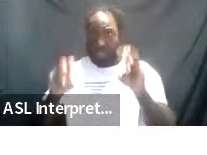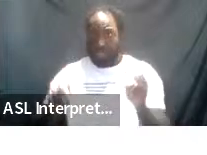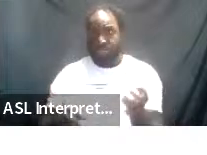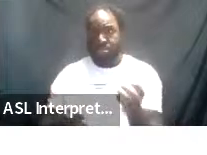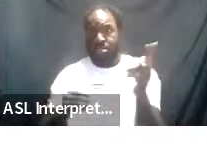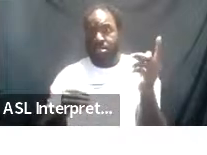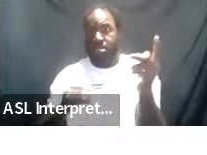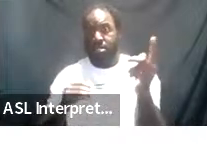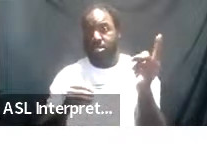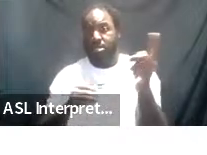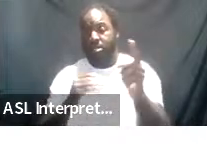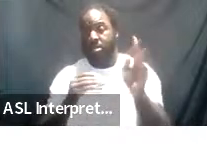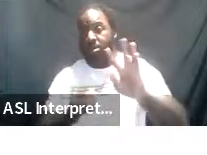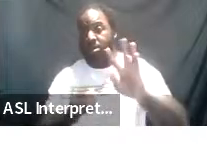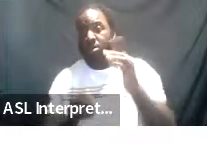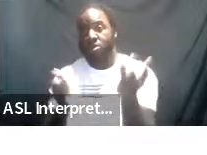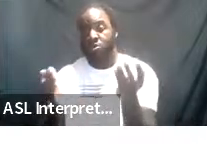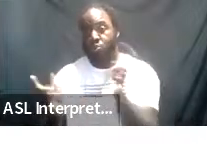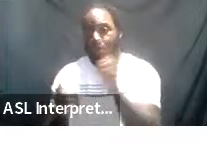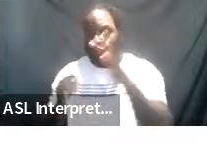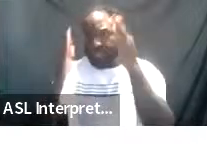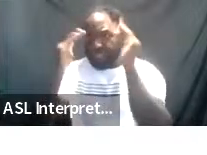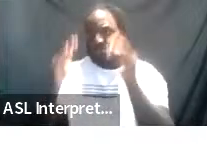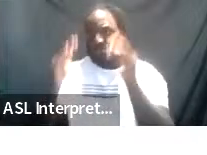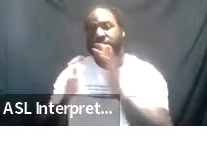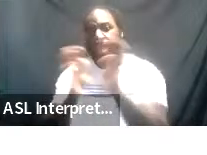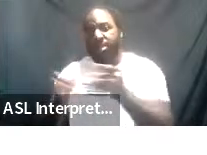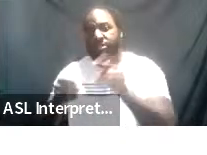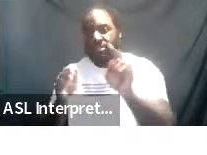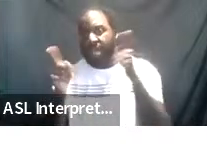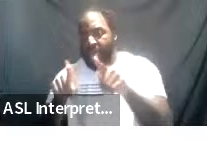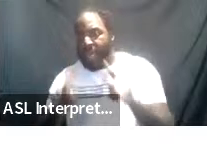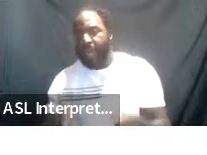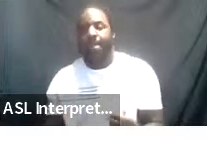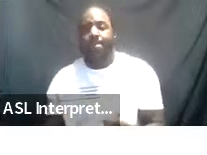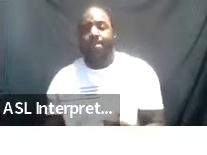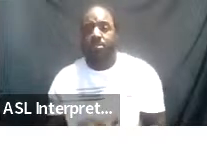expect housing production to happen under these proposals?